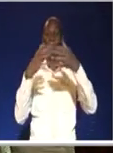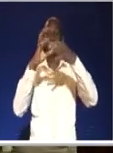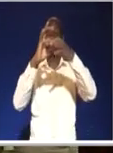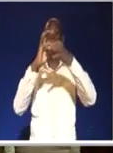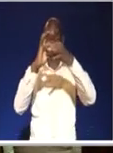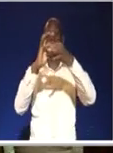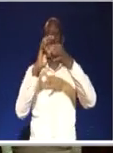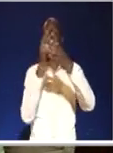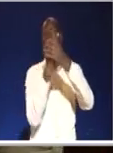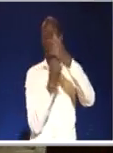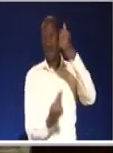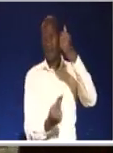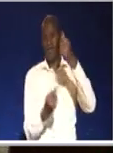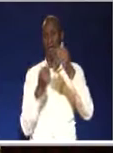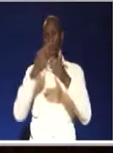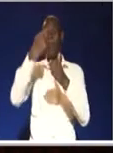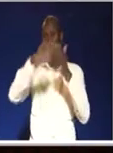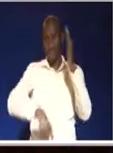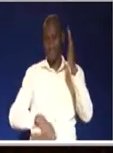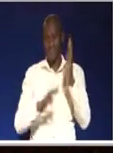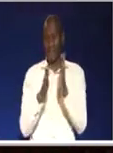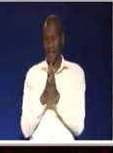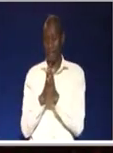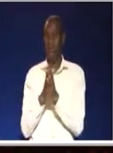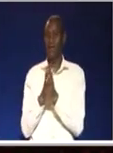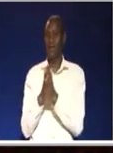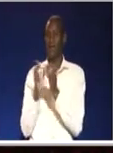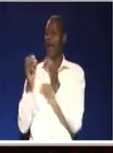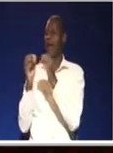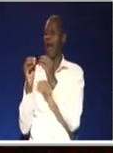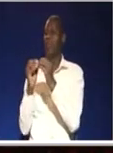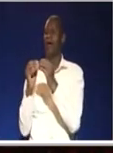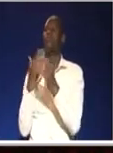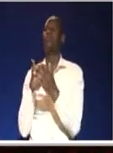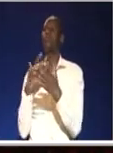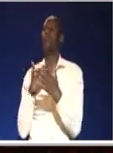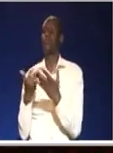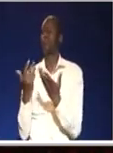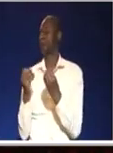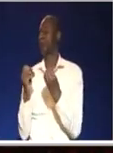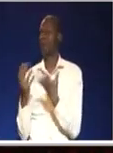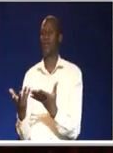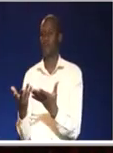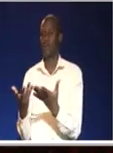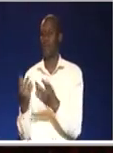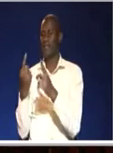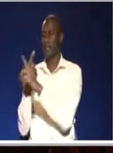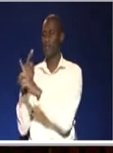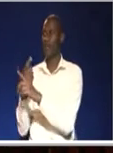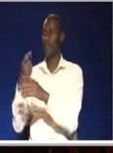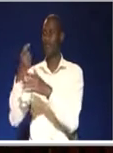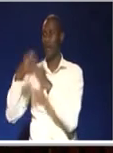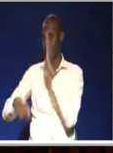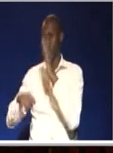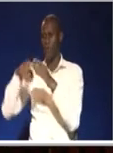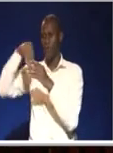of price and the quantity demanded at different prices